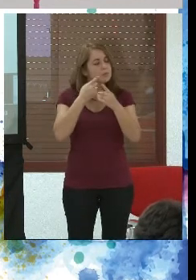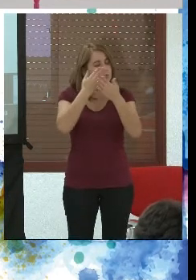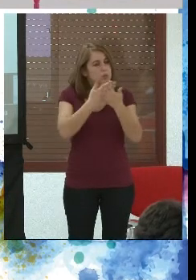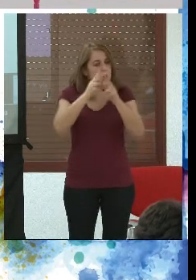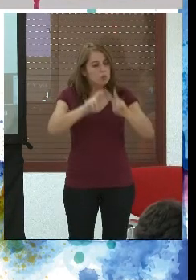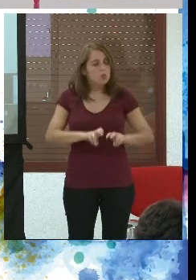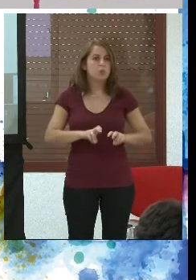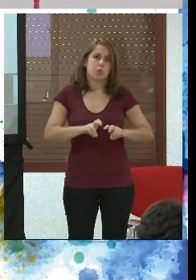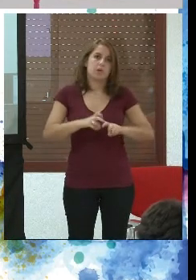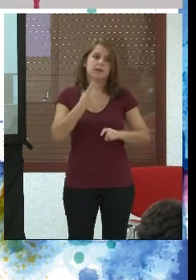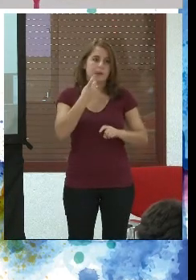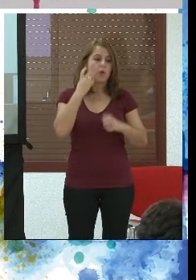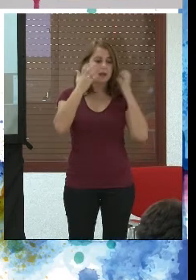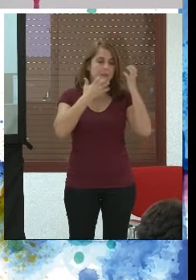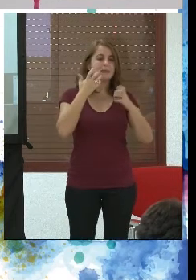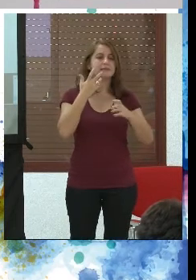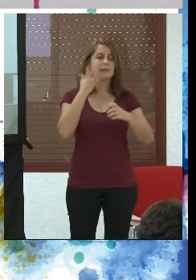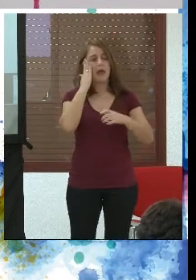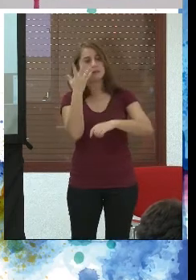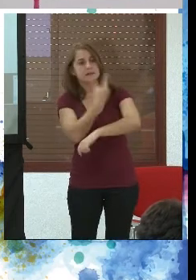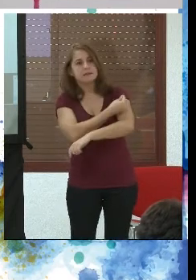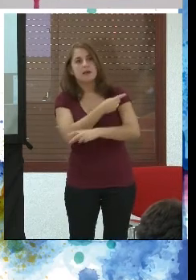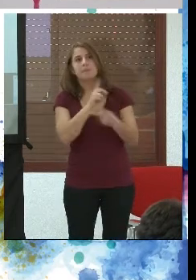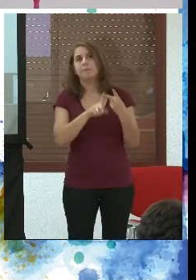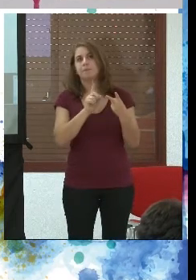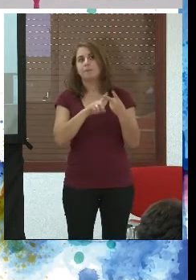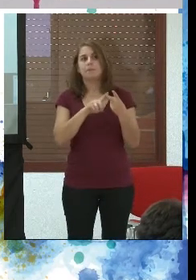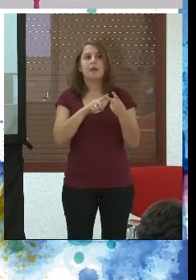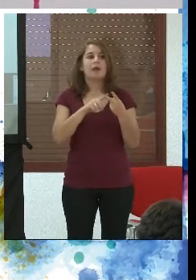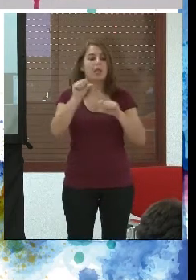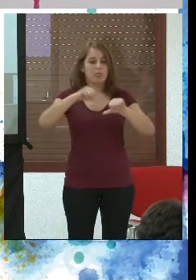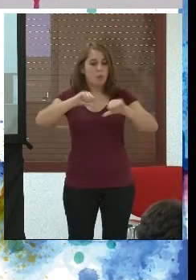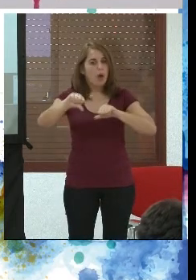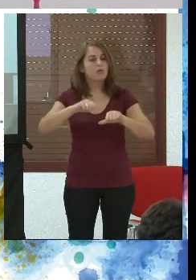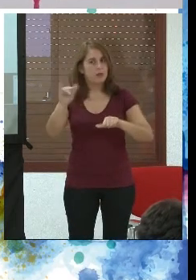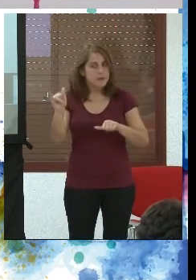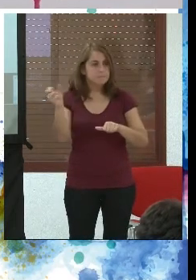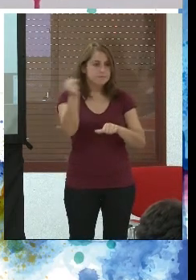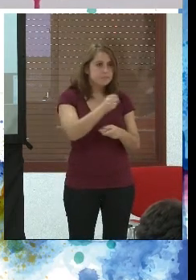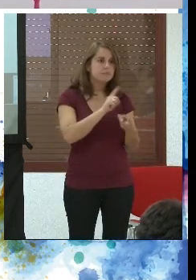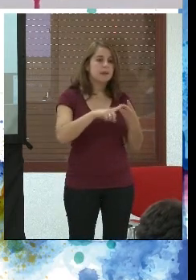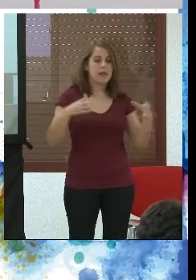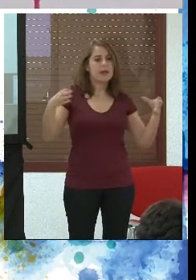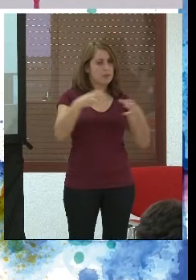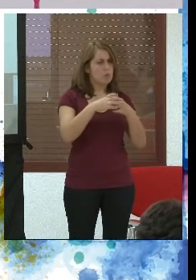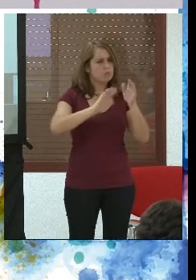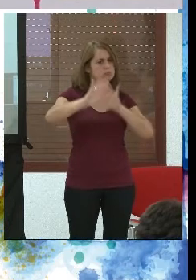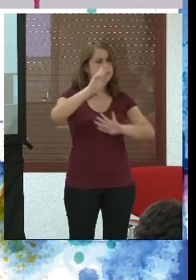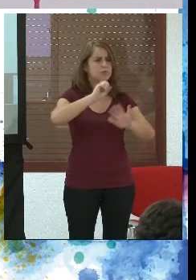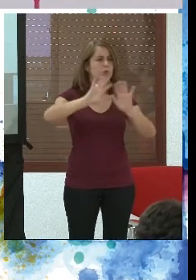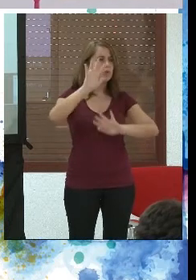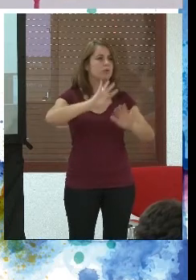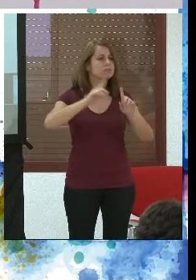For this type of researchers, we need to have the animals under anesthesia. There are surgeons involved. We need to